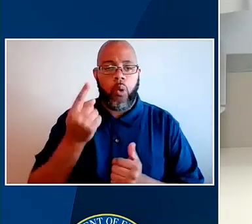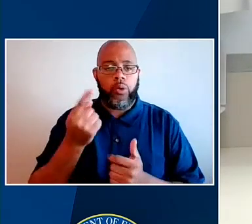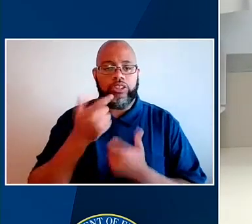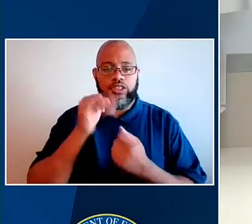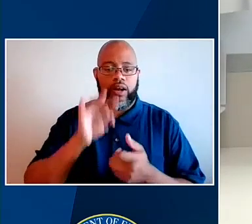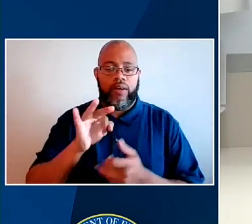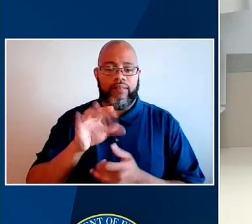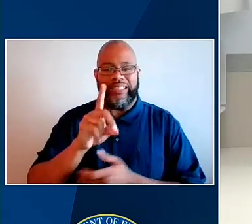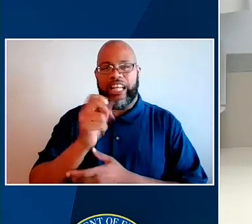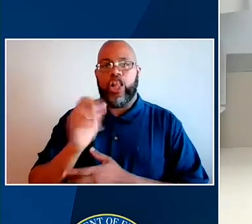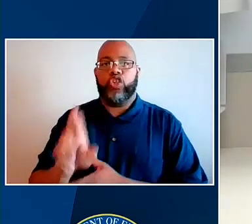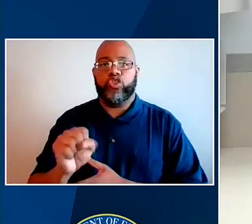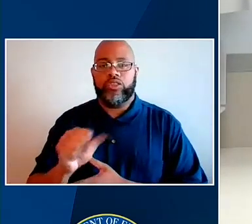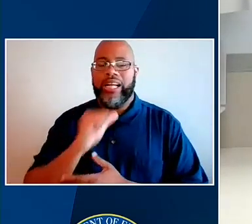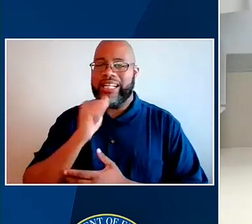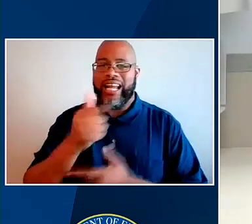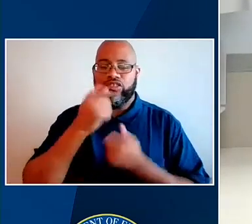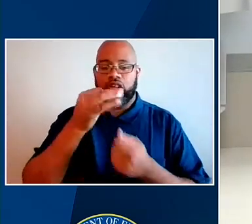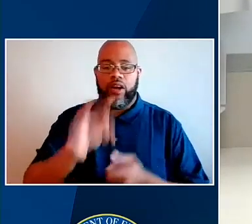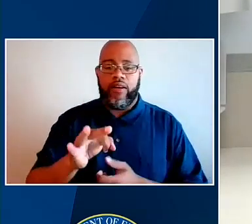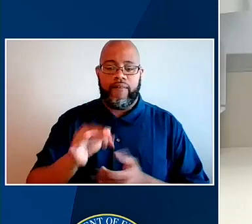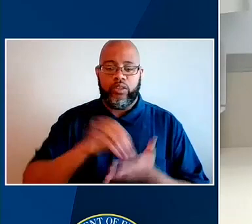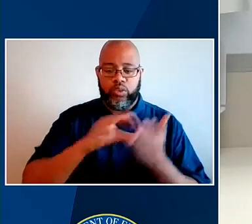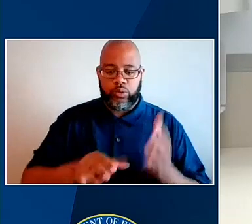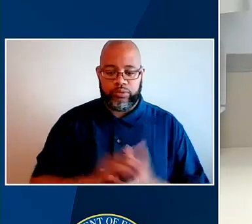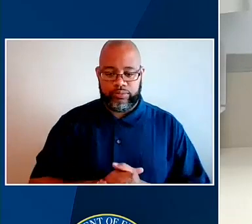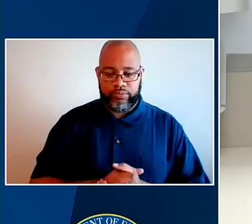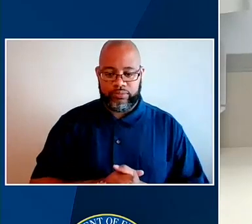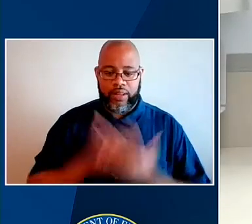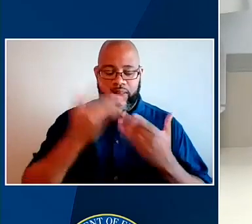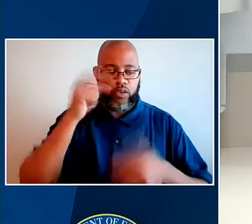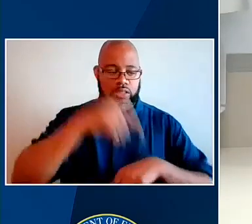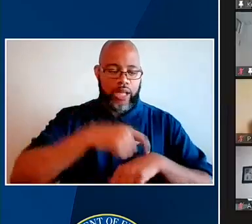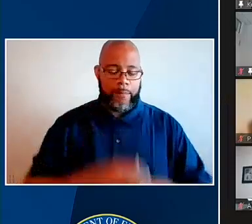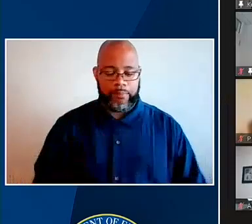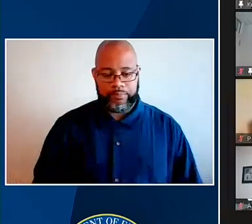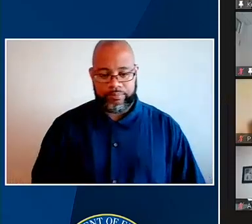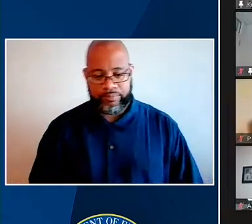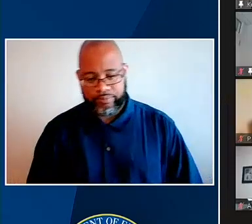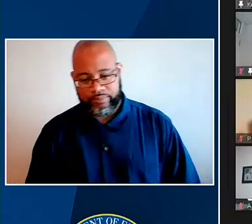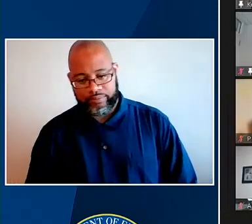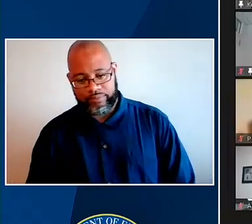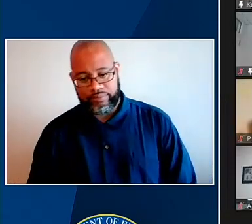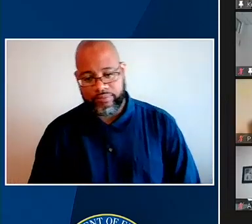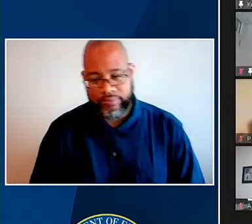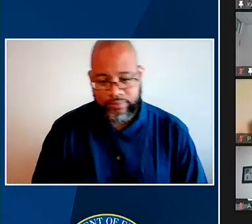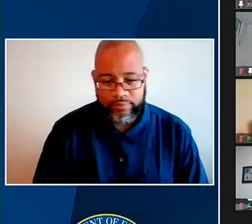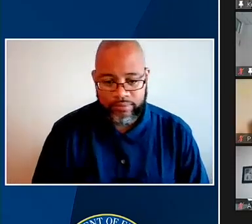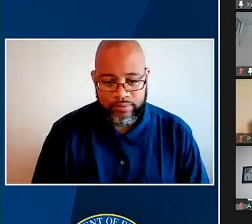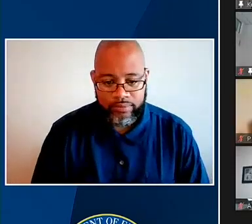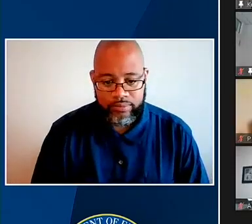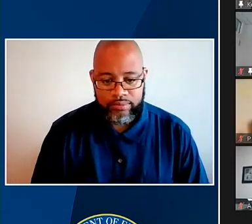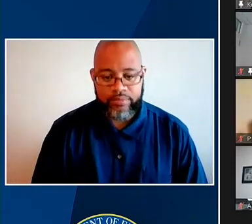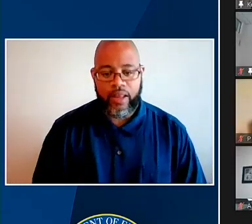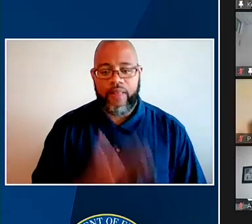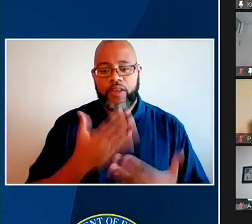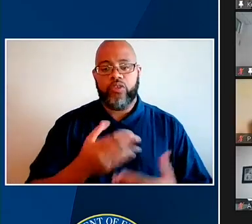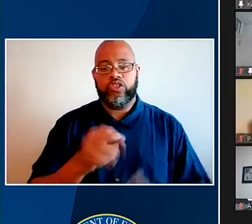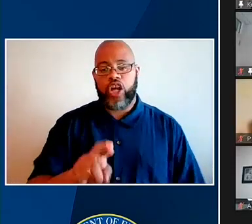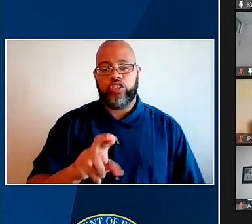dealers. It is not in the interest of the students. Thank you for your time. Thank you, Dr. Speaker, for your